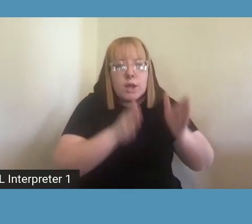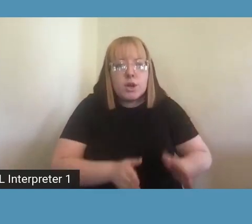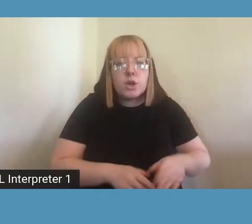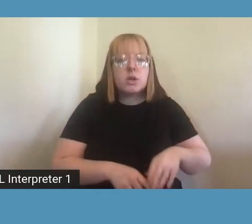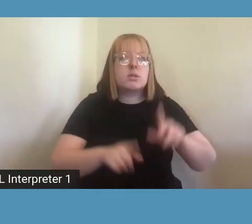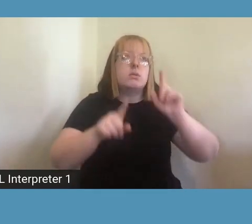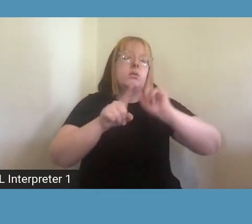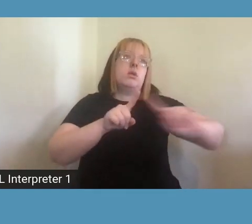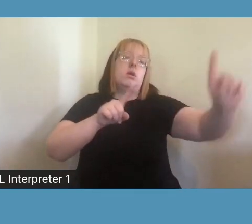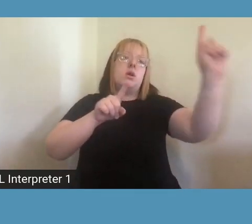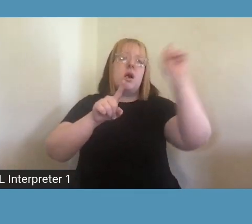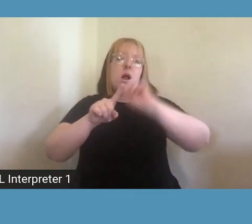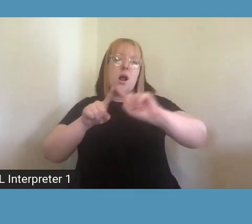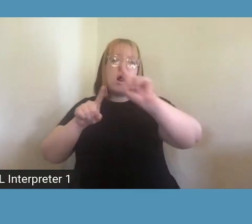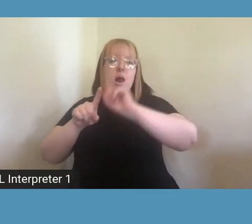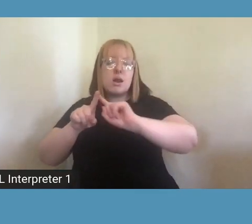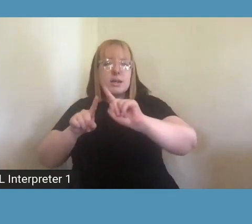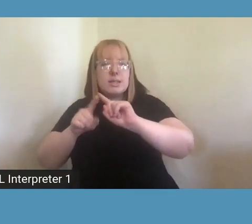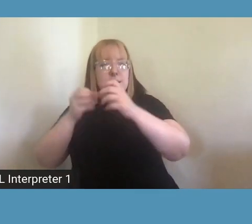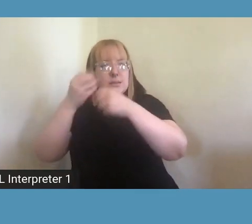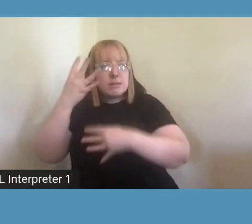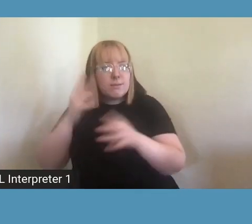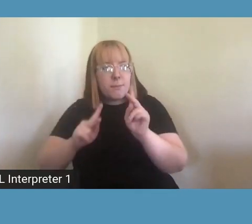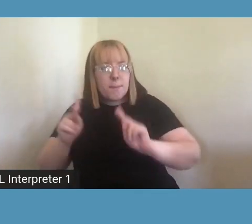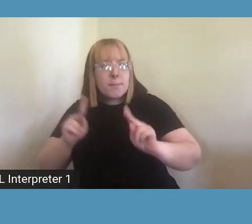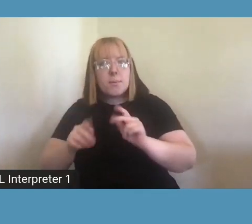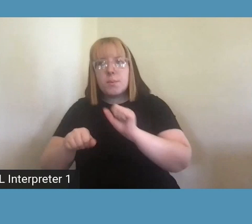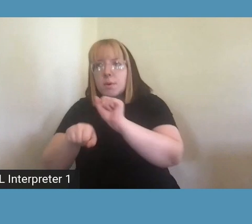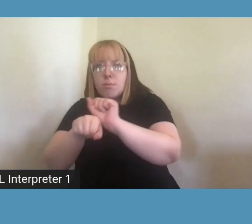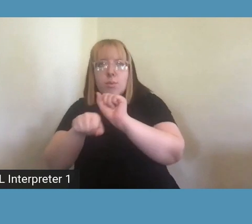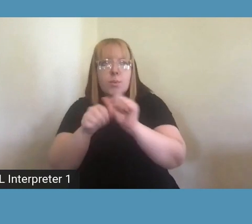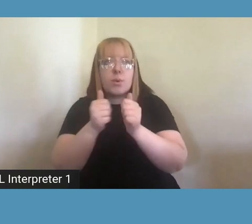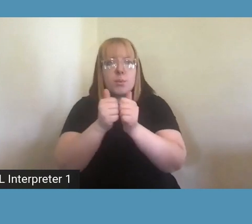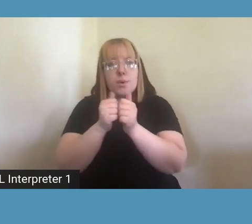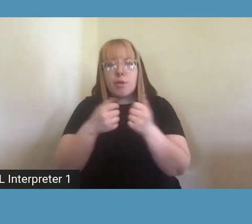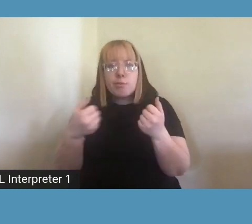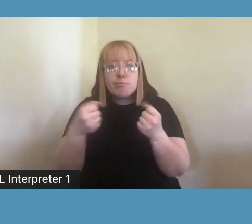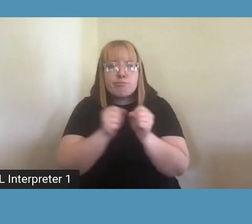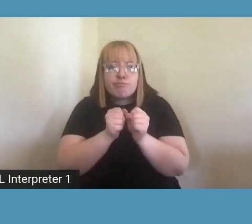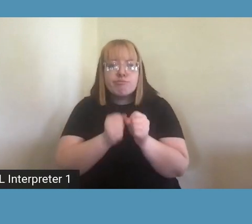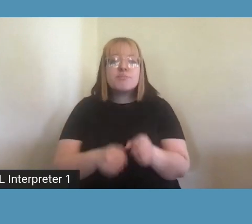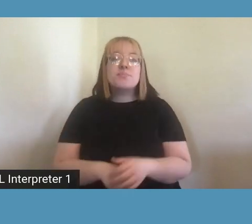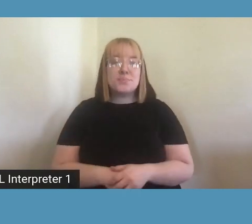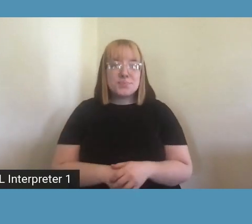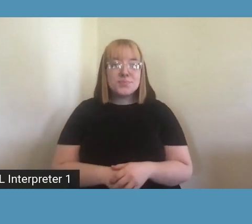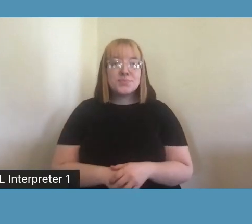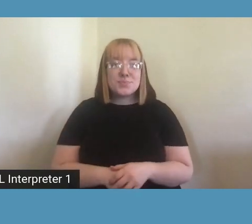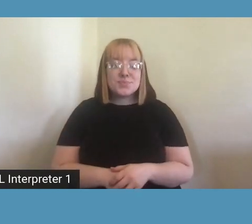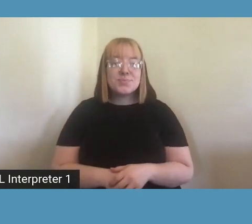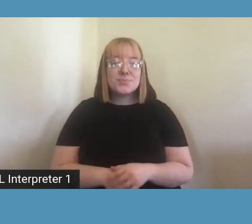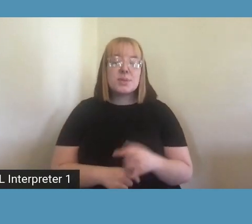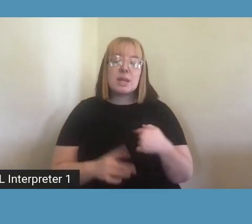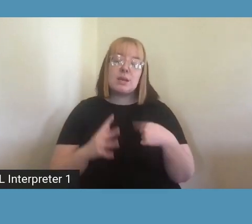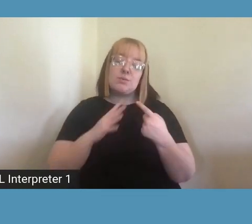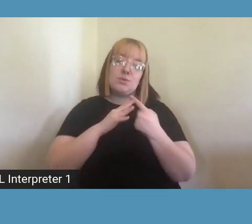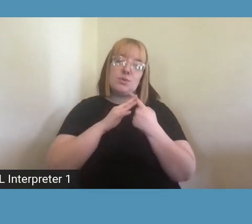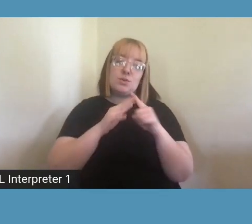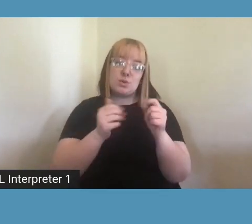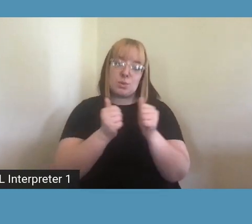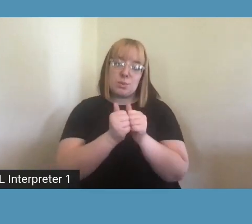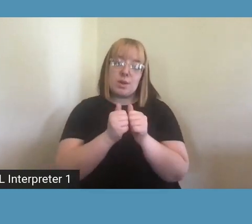There's so much that happens here at the museum. And I just thought I would start off this presentation